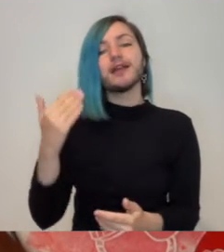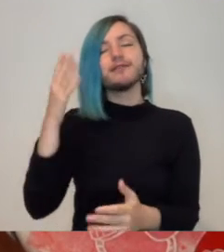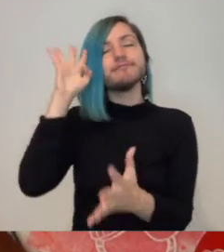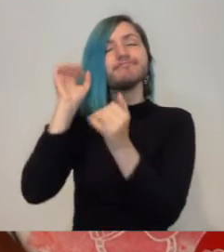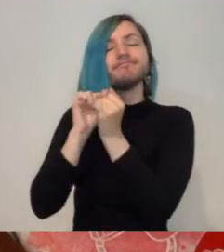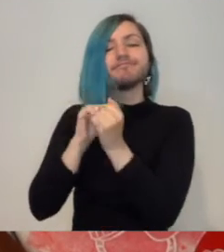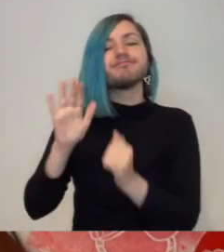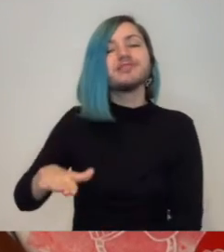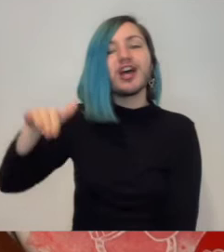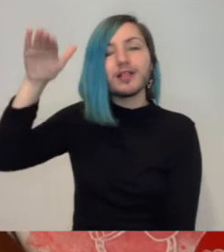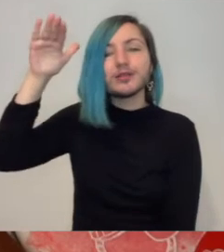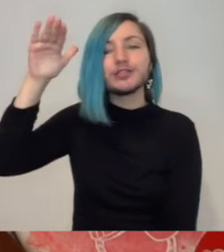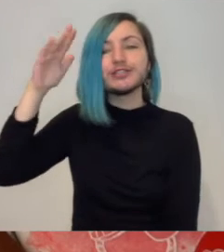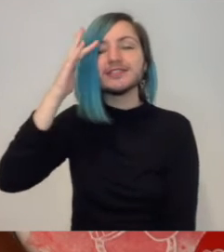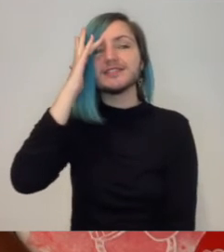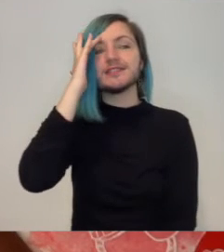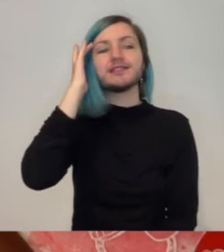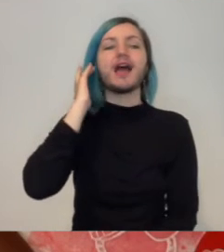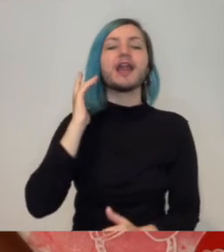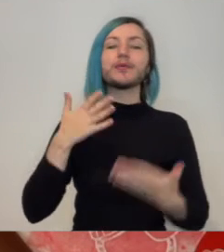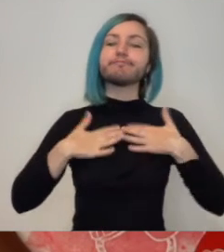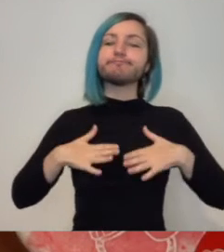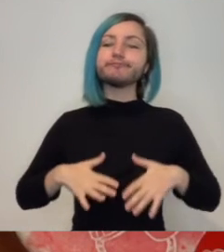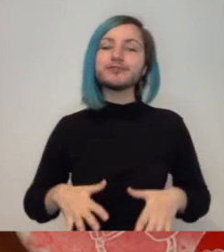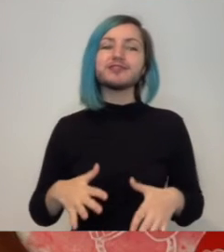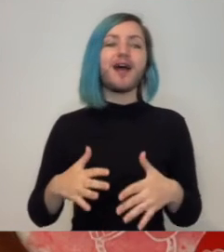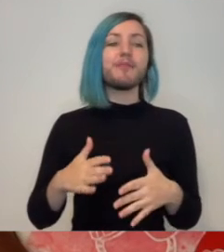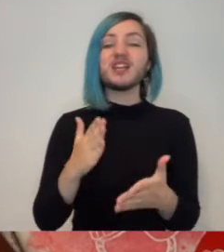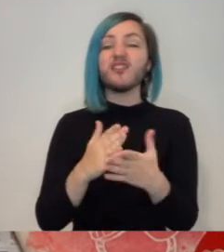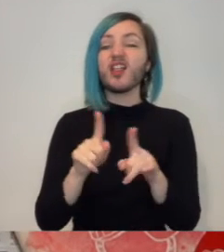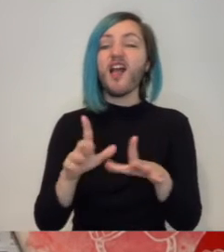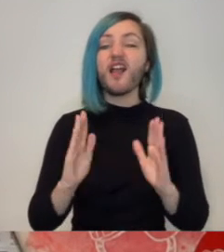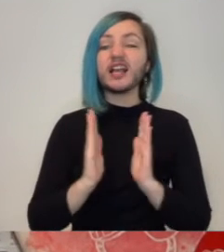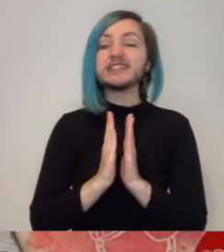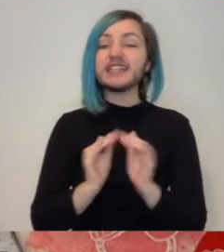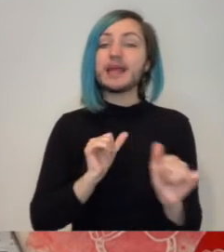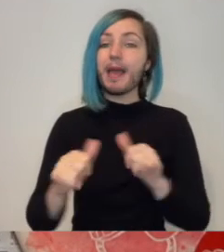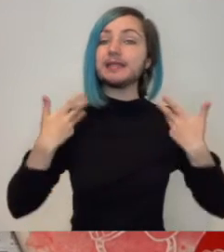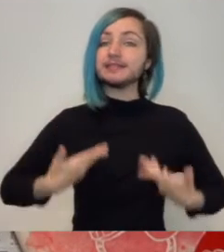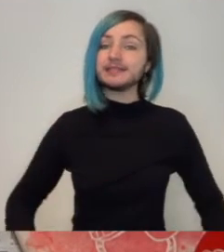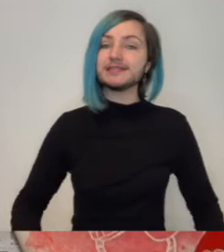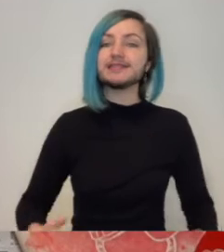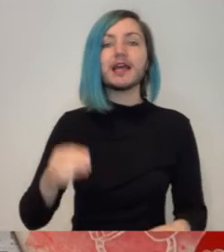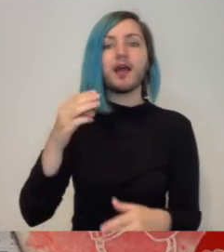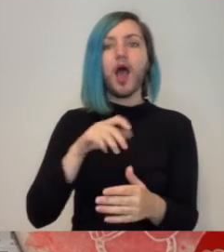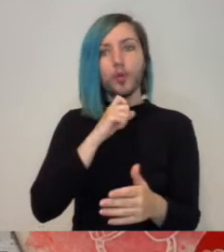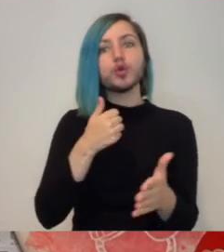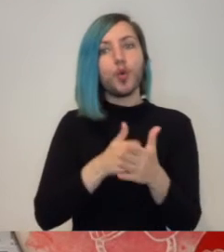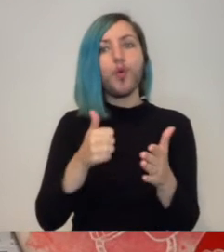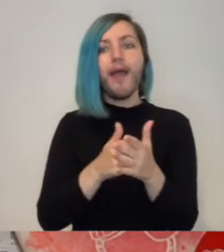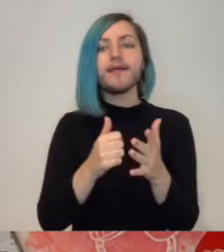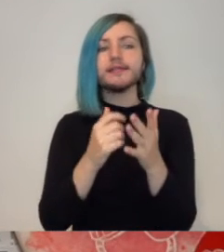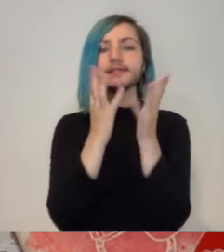childhood and how I would dress up, and even like having like my Sunday best on, Mum would always have my hair